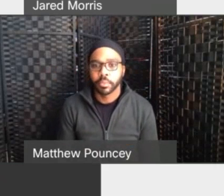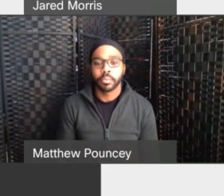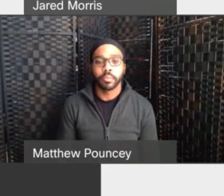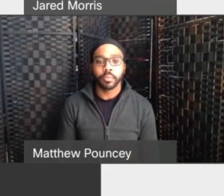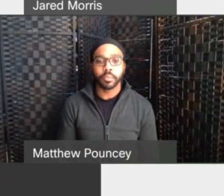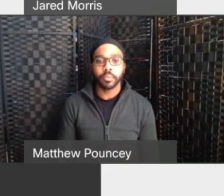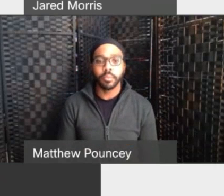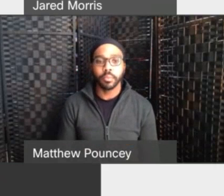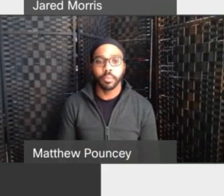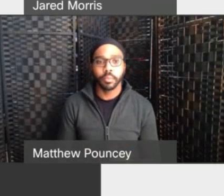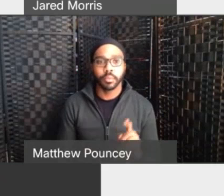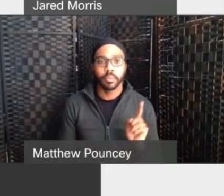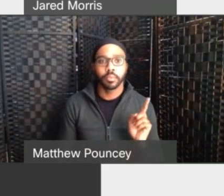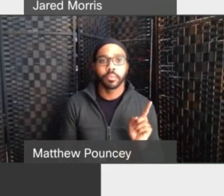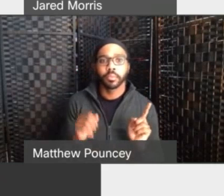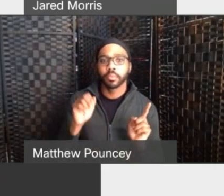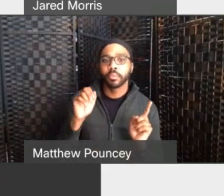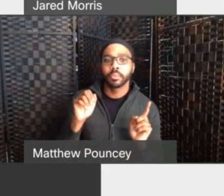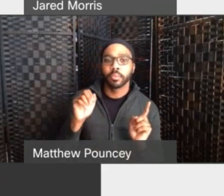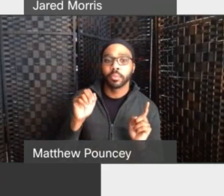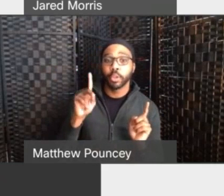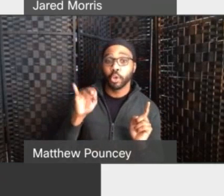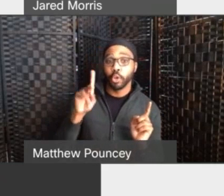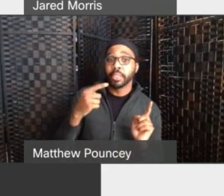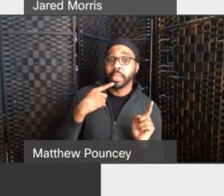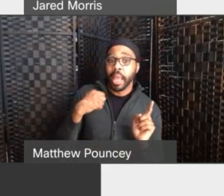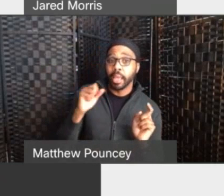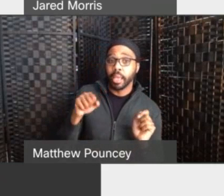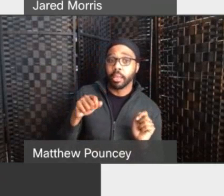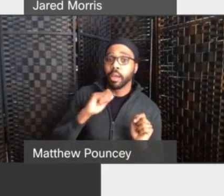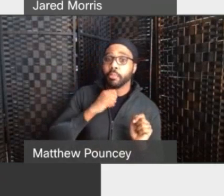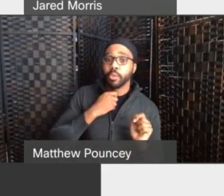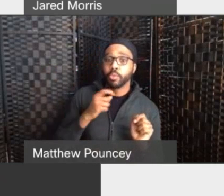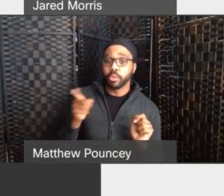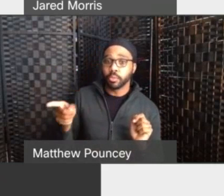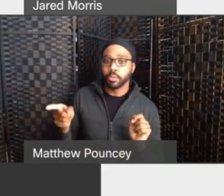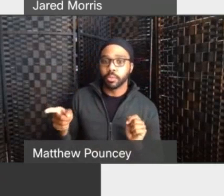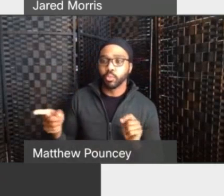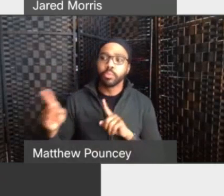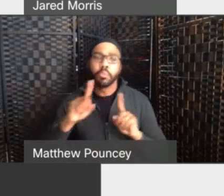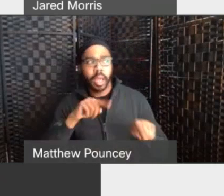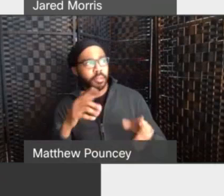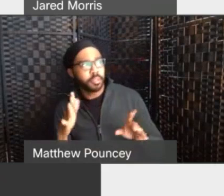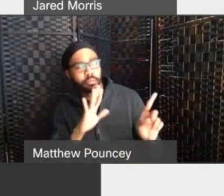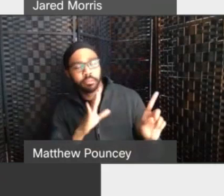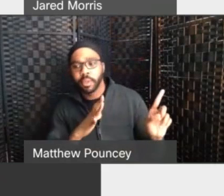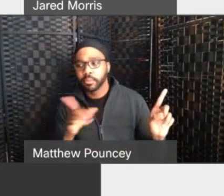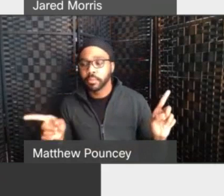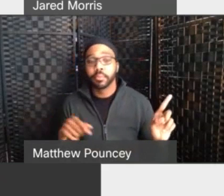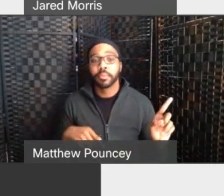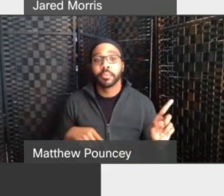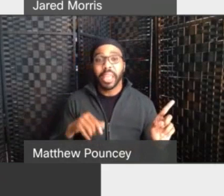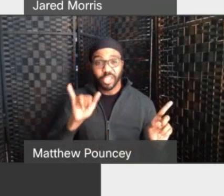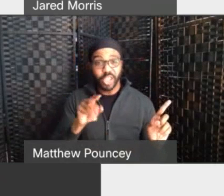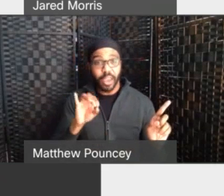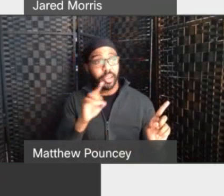Director Reese, Yeah. would you like me to unmute Amy to have the conversation? No, she's just said, thank you. So Jared, do you know